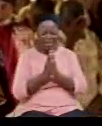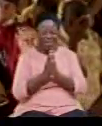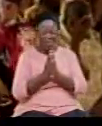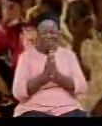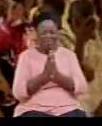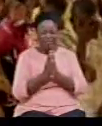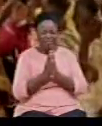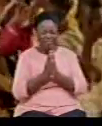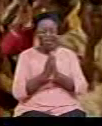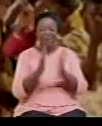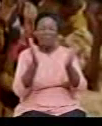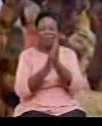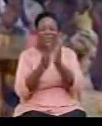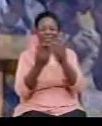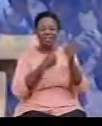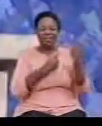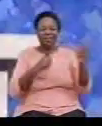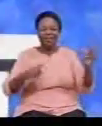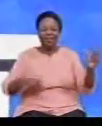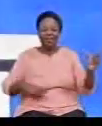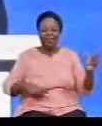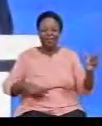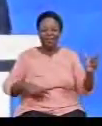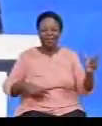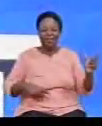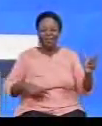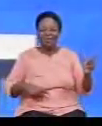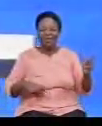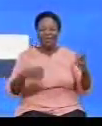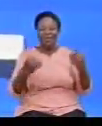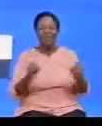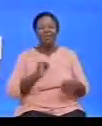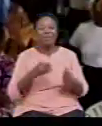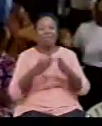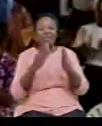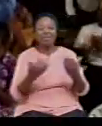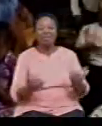Praise the Lord. And now shall we see a place.